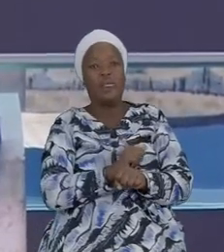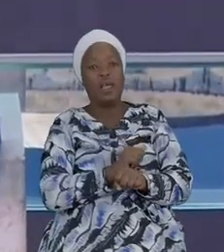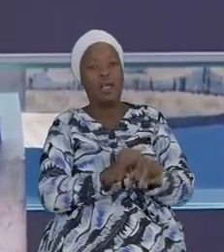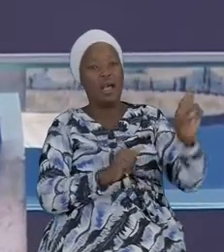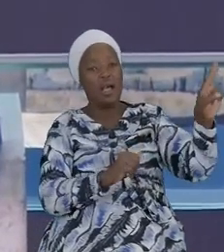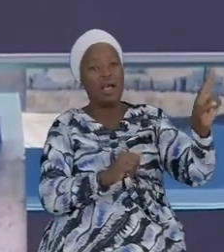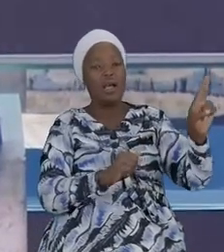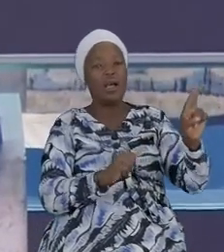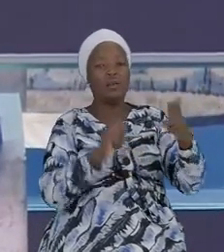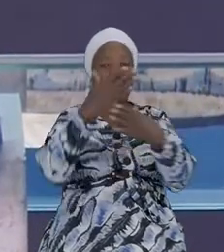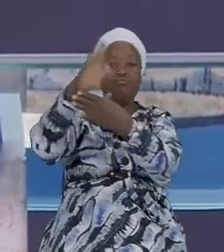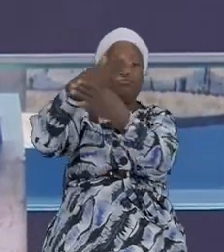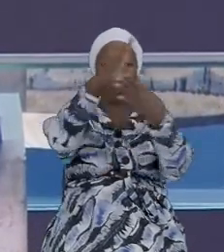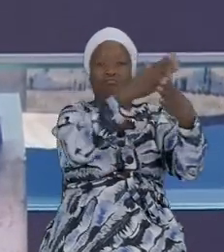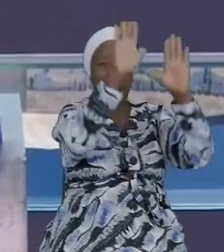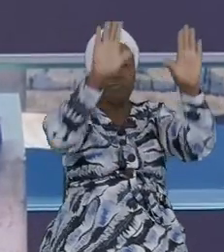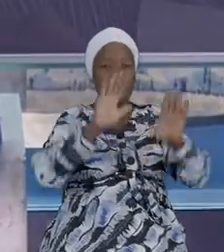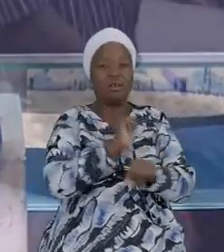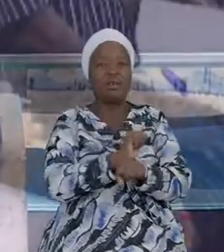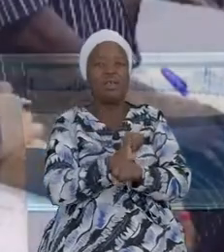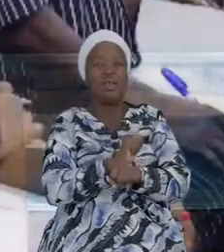R, reverberating miracles. A,